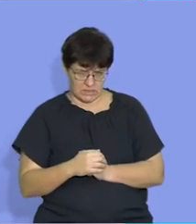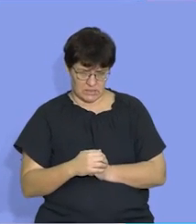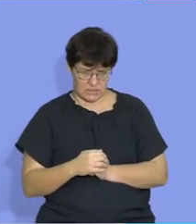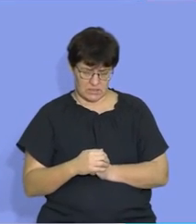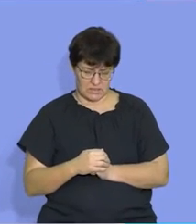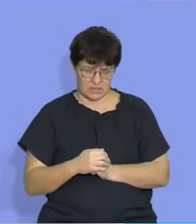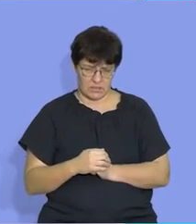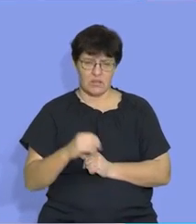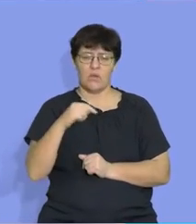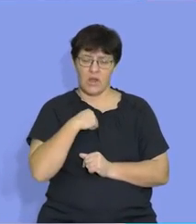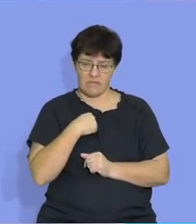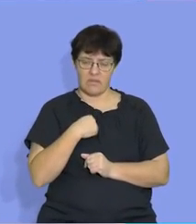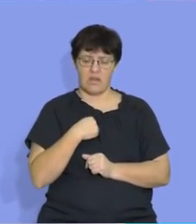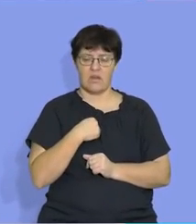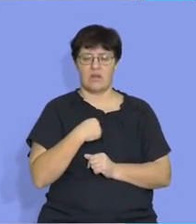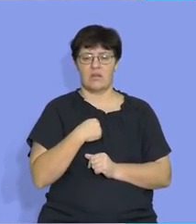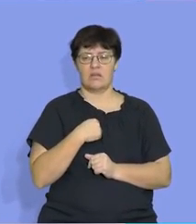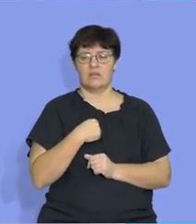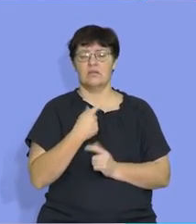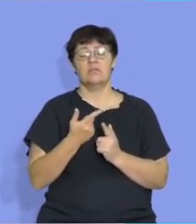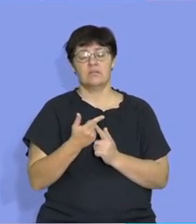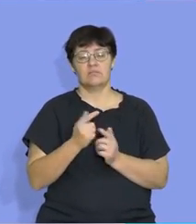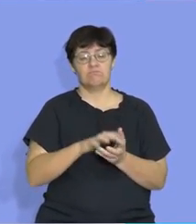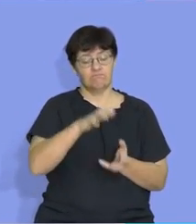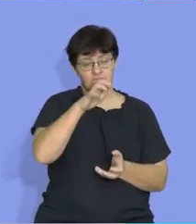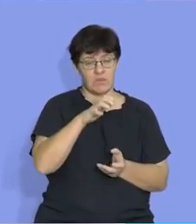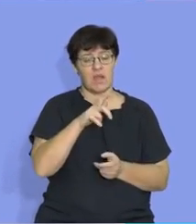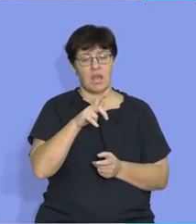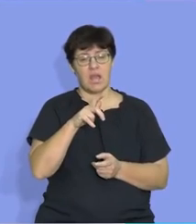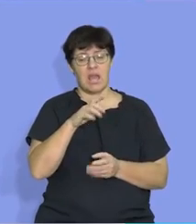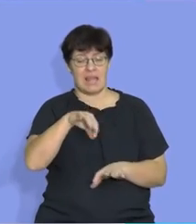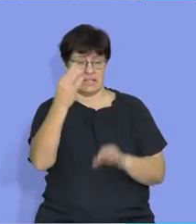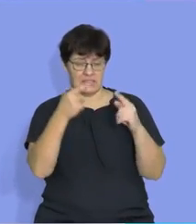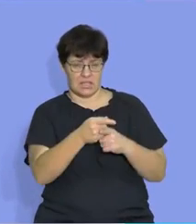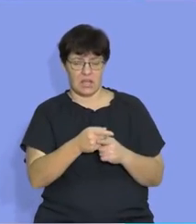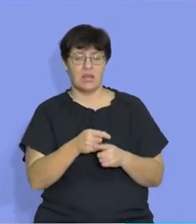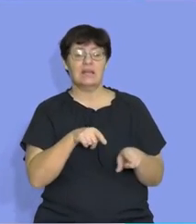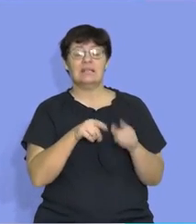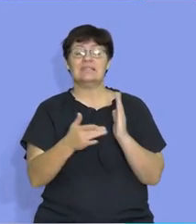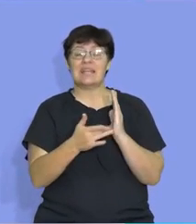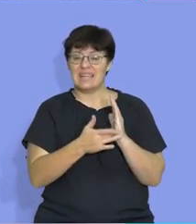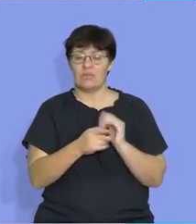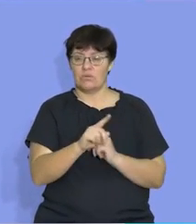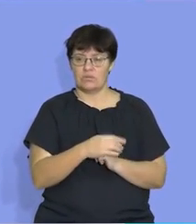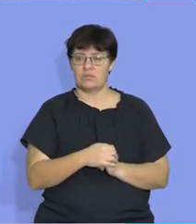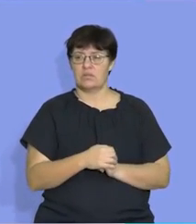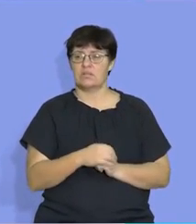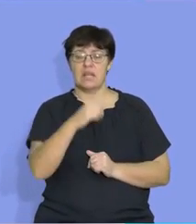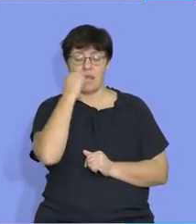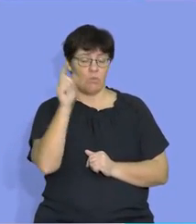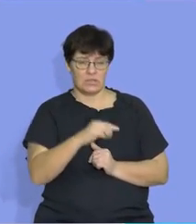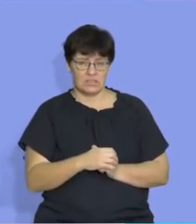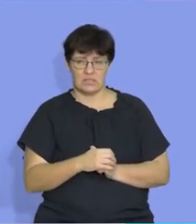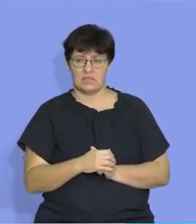with volumetric analysis, but the technique that we carry out in the lab is actually a titration, right? So this